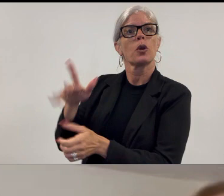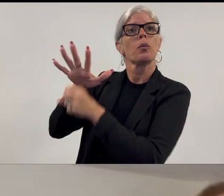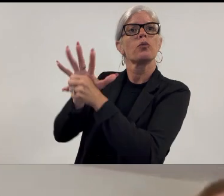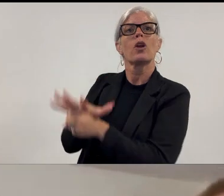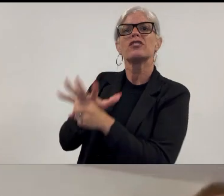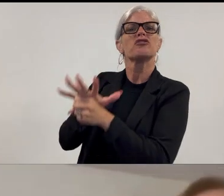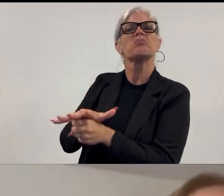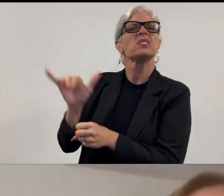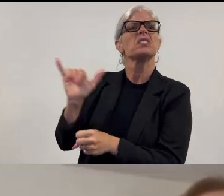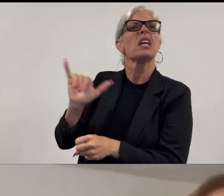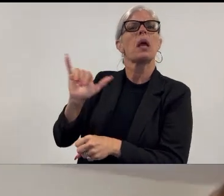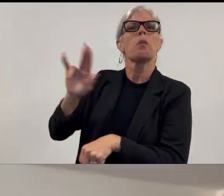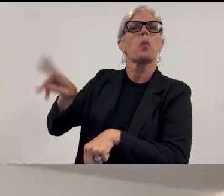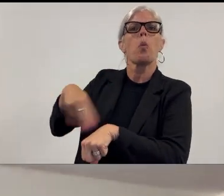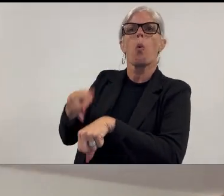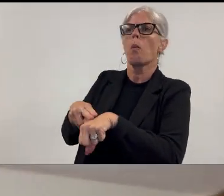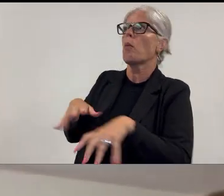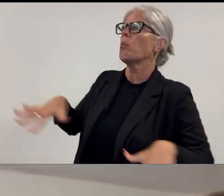atmospheric pressure, at the pressure